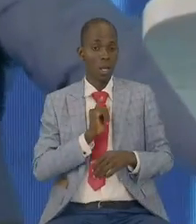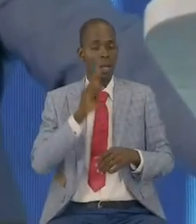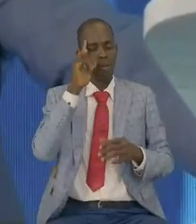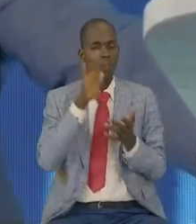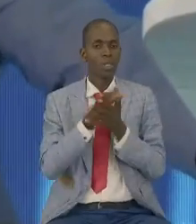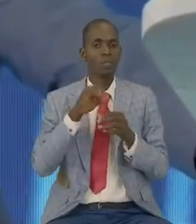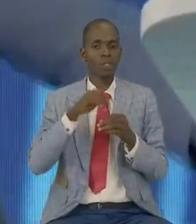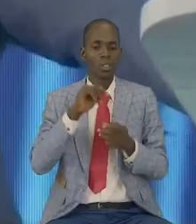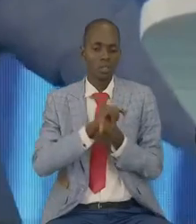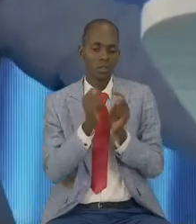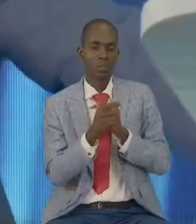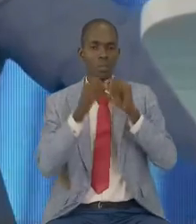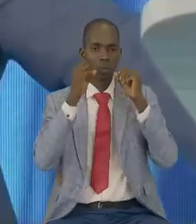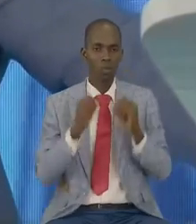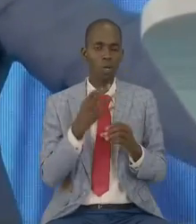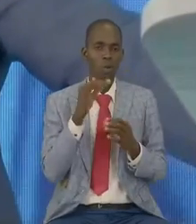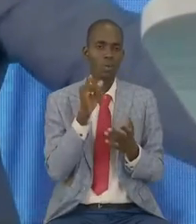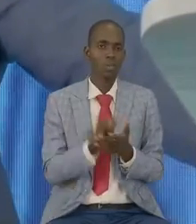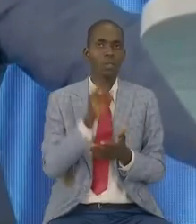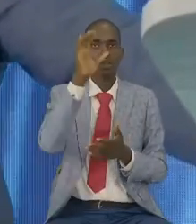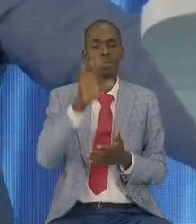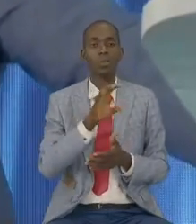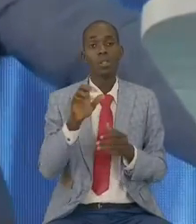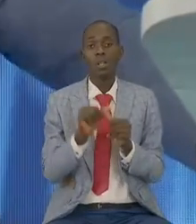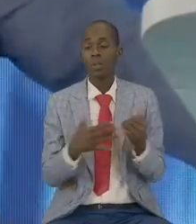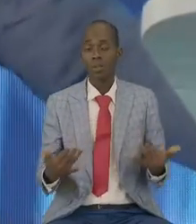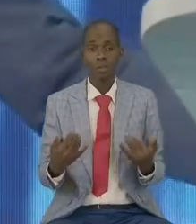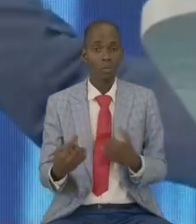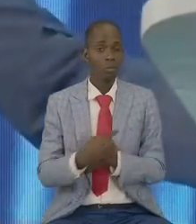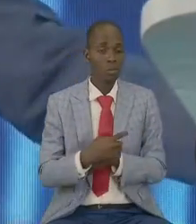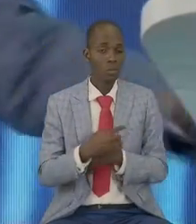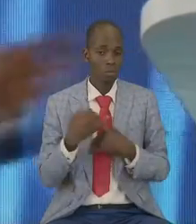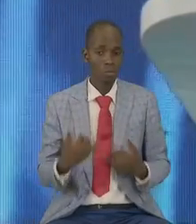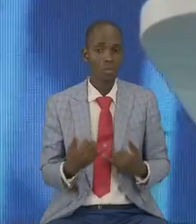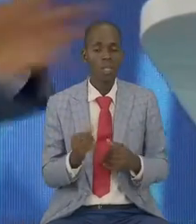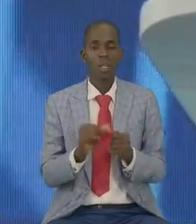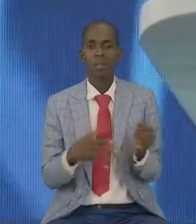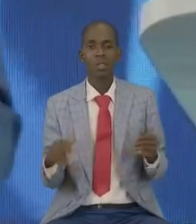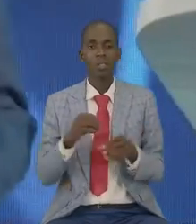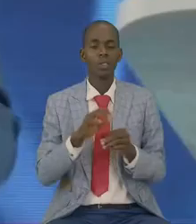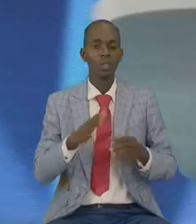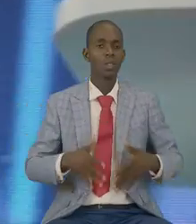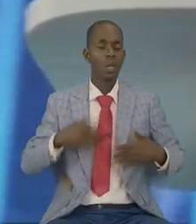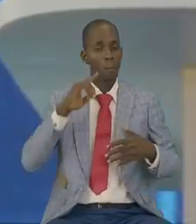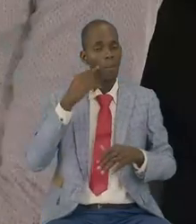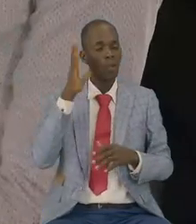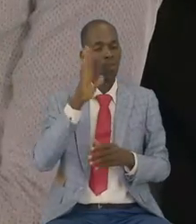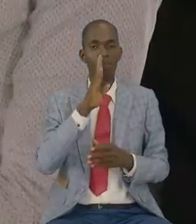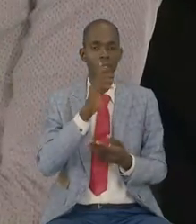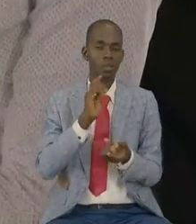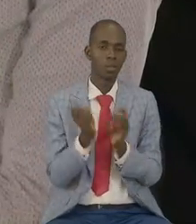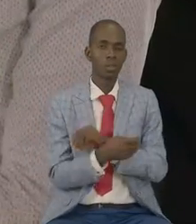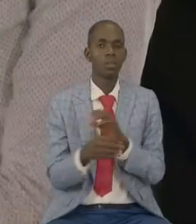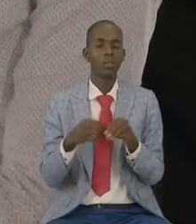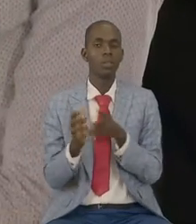power of that cross. Everything today at this time, everything bitter in your life will be turned around in Jesus'